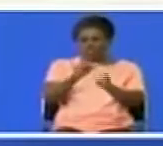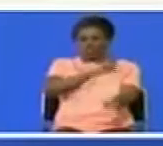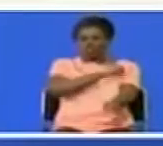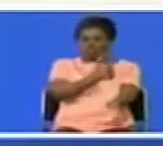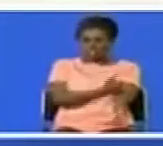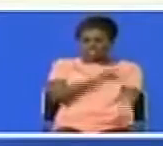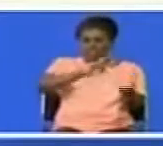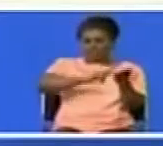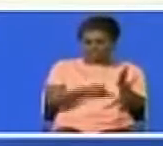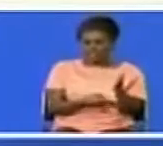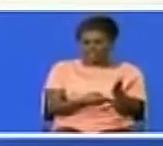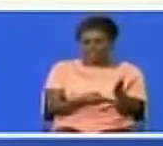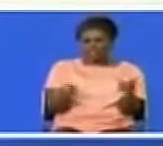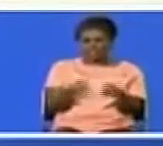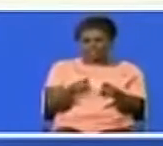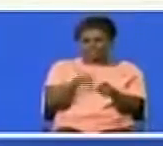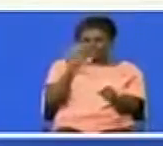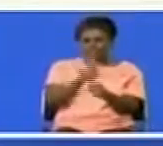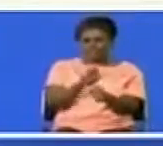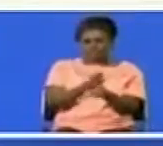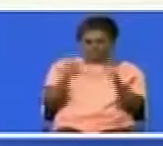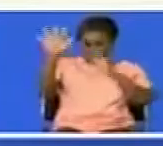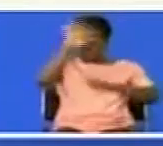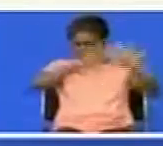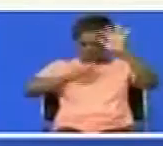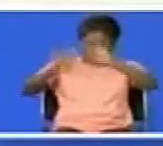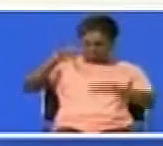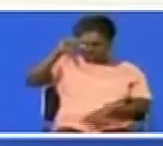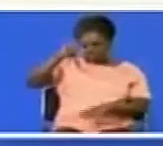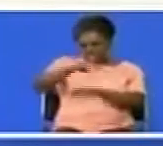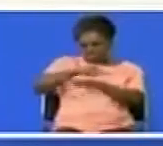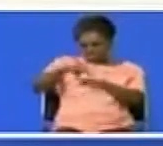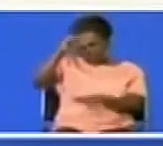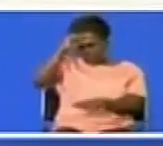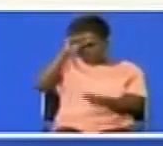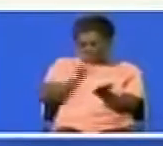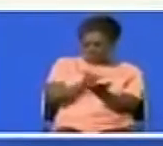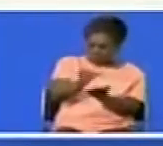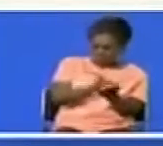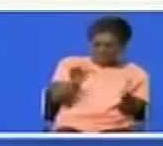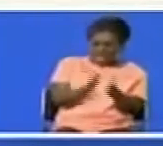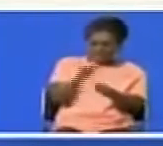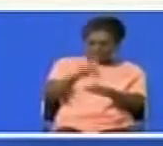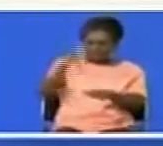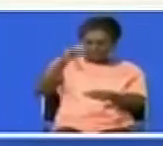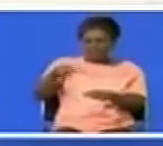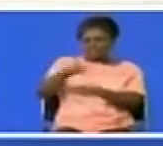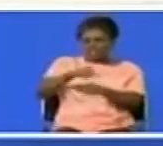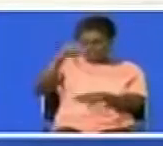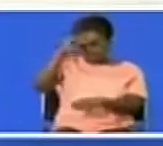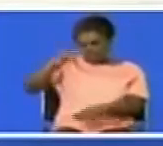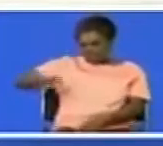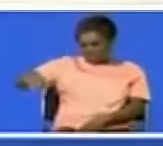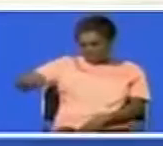mandate. A lot of that had to do with frustration by the national government, underfunding and interference by the national government. So number one, county governments